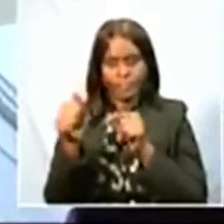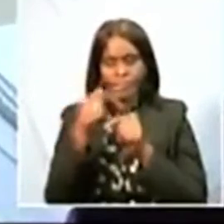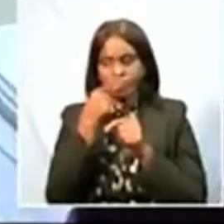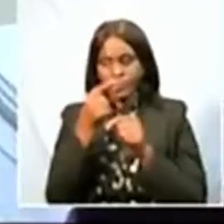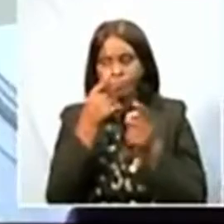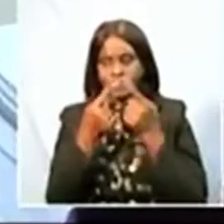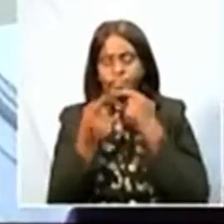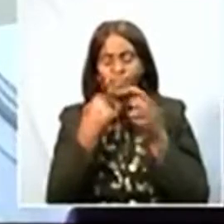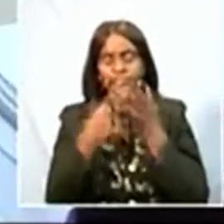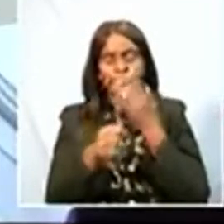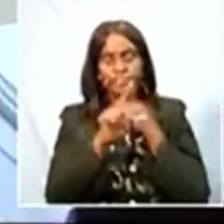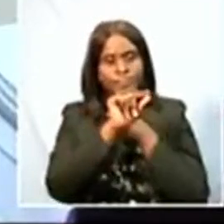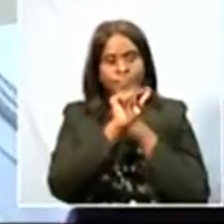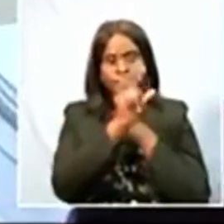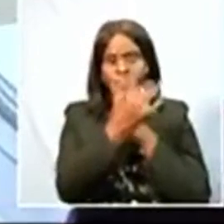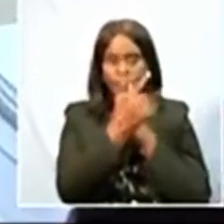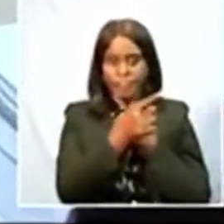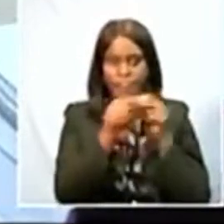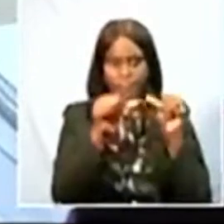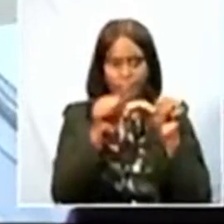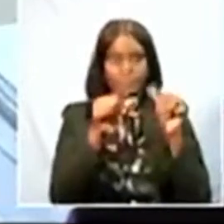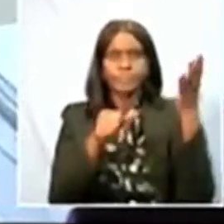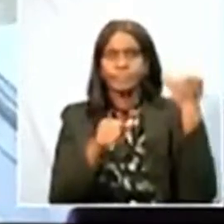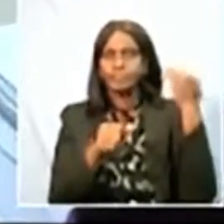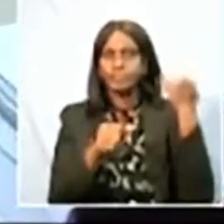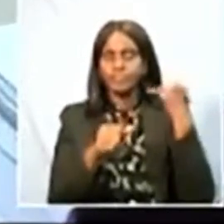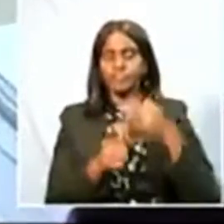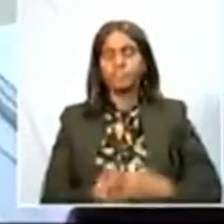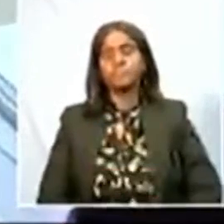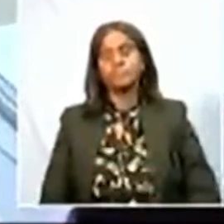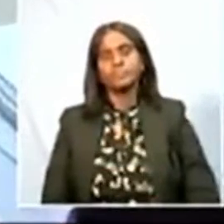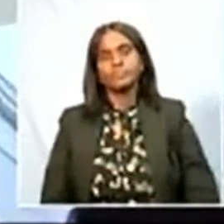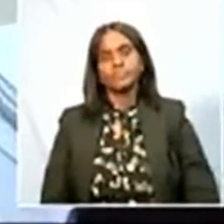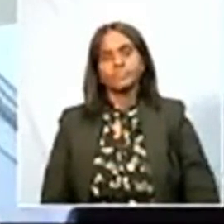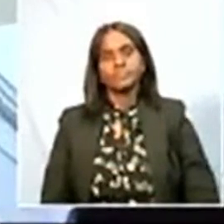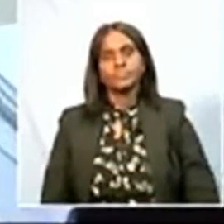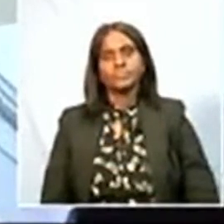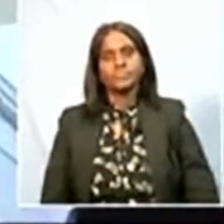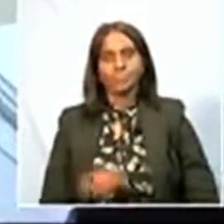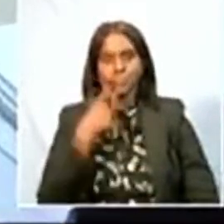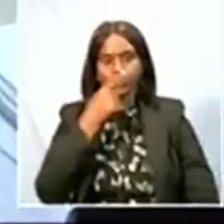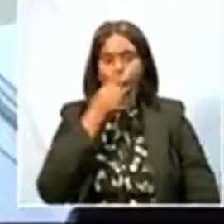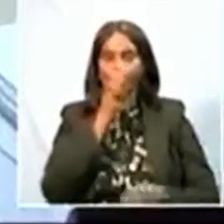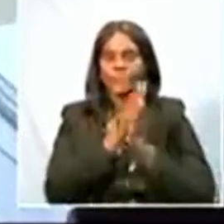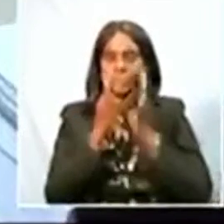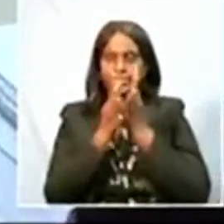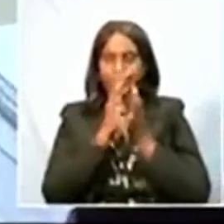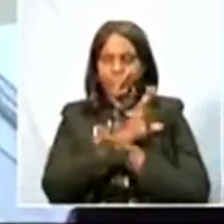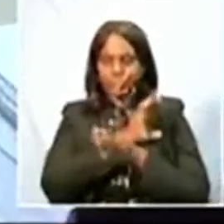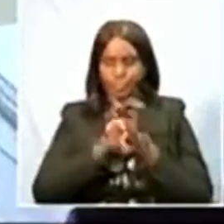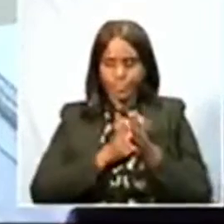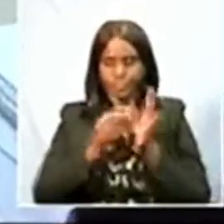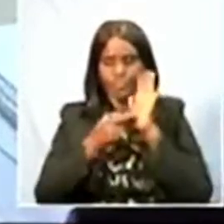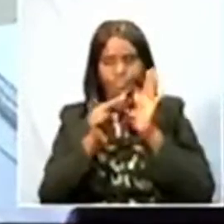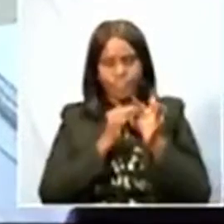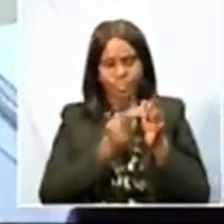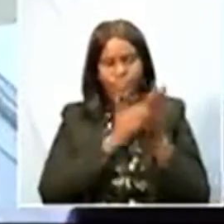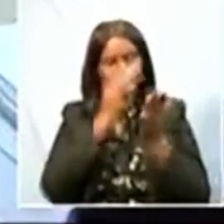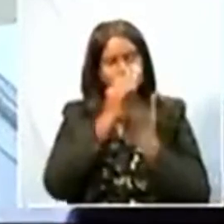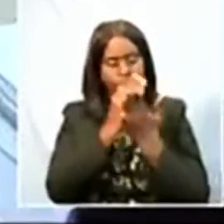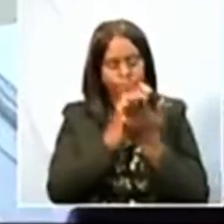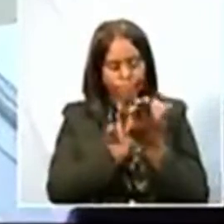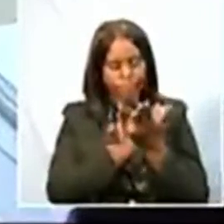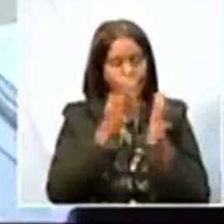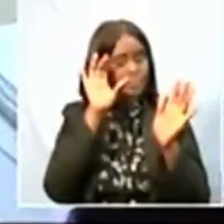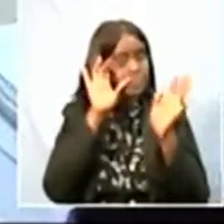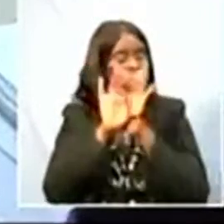saying this 2025, they're still outstanding. Who are the contractors? Show us the list,